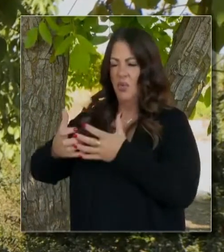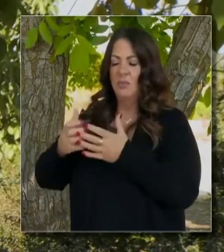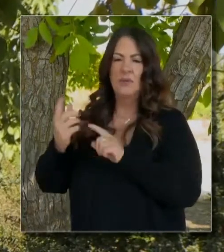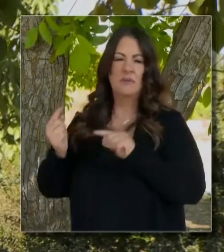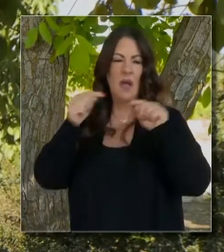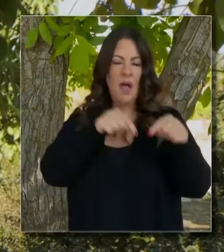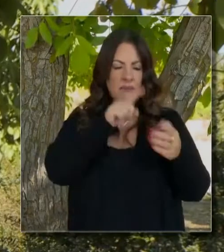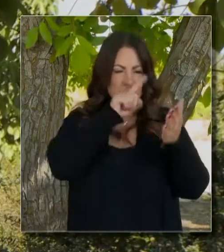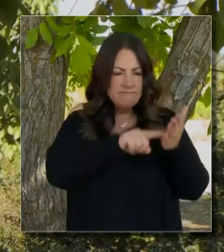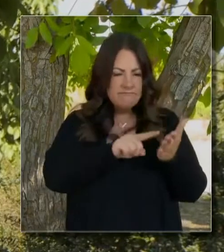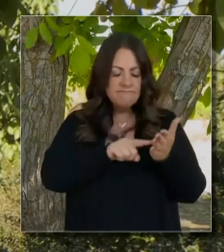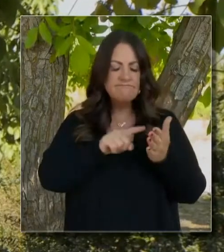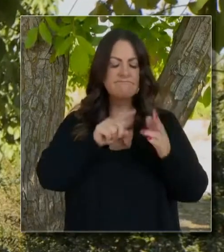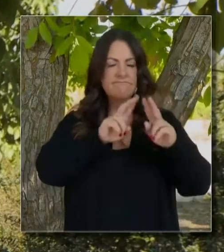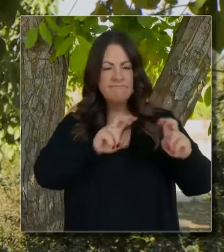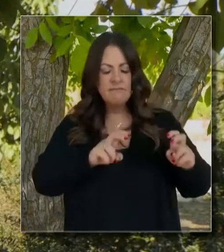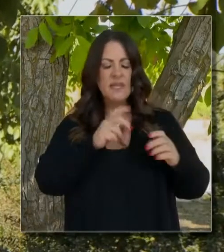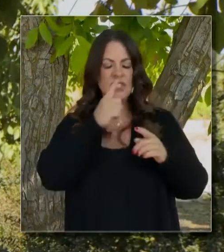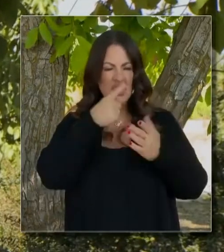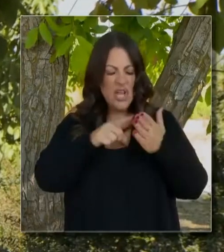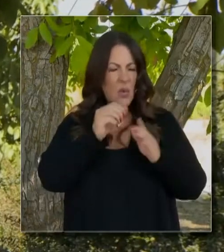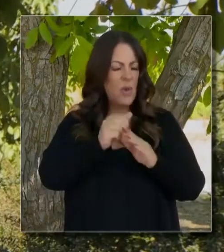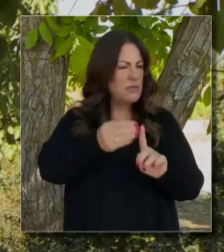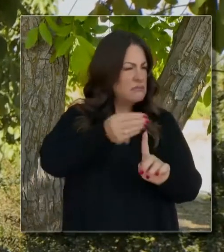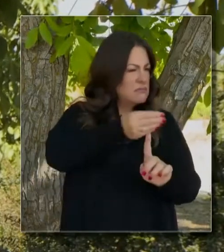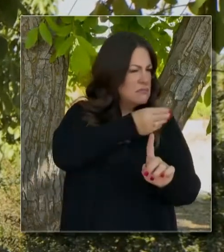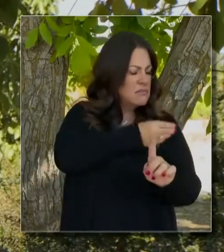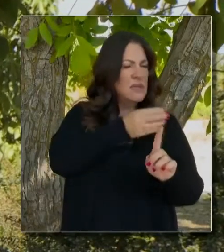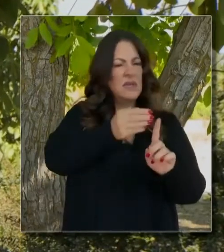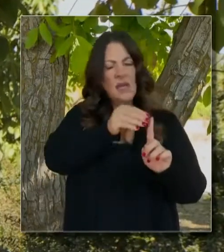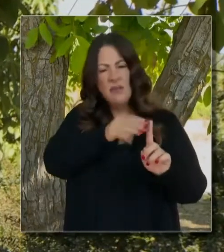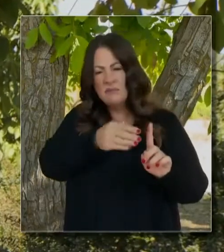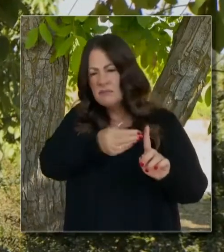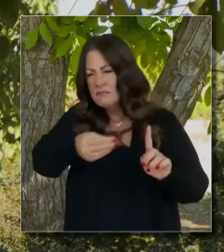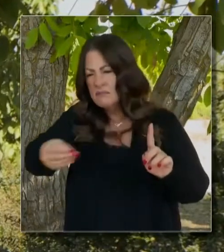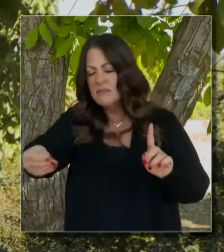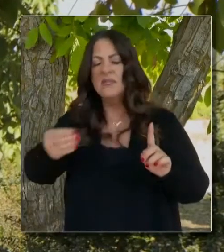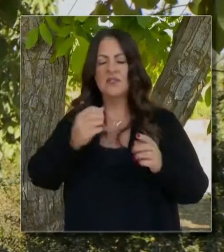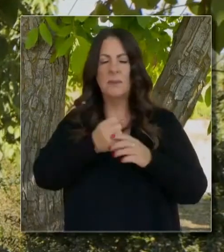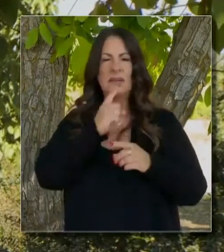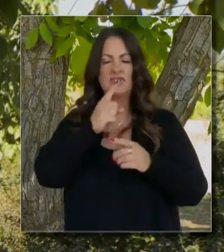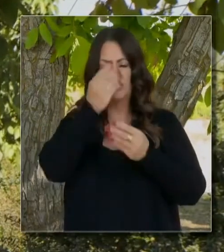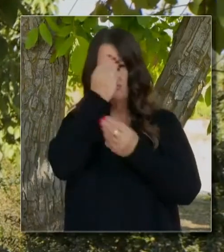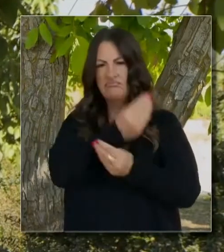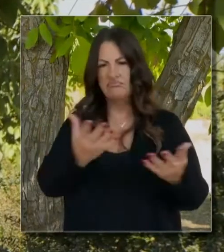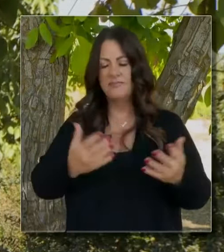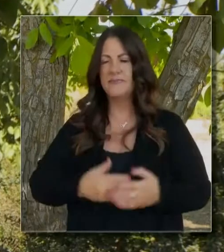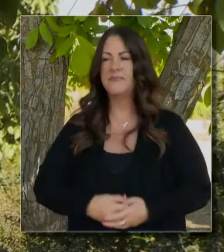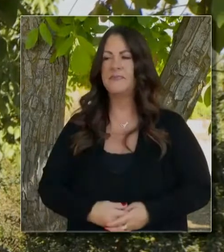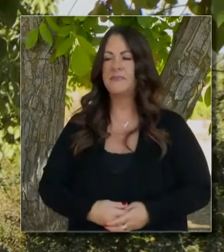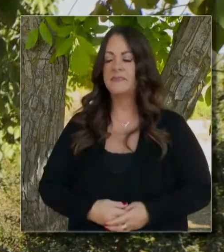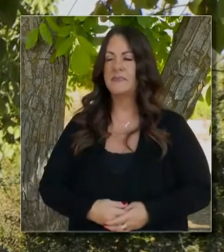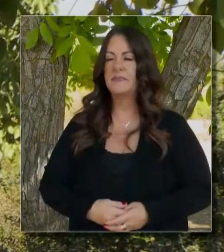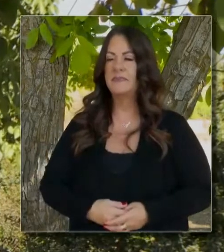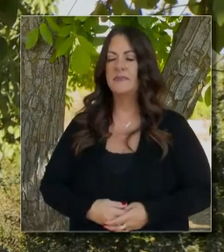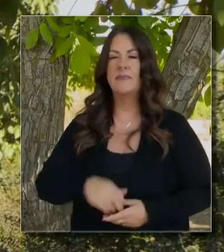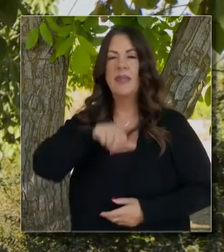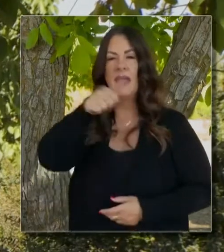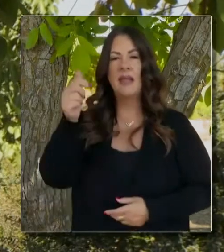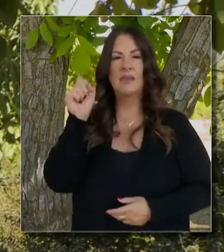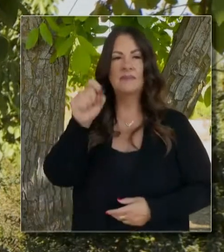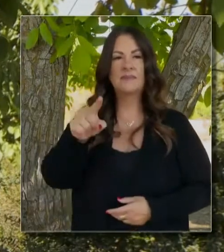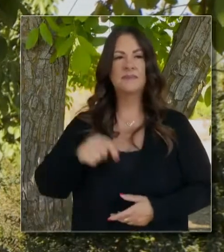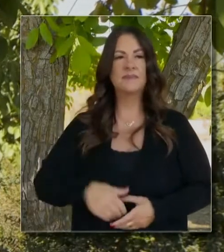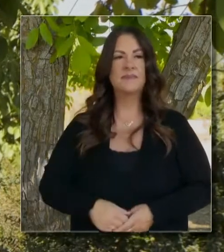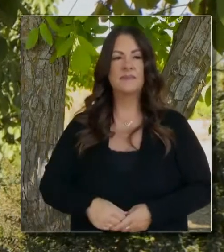making that determination. And we'll provide that to you when they conclude their effort. Several reporters have asked when your last test